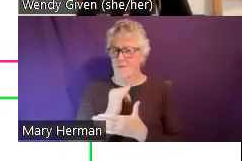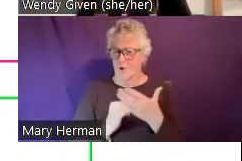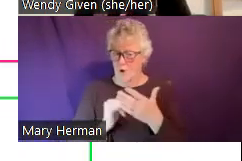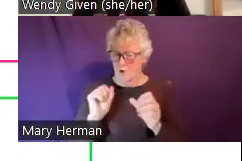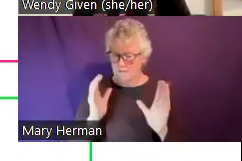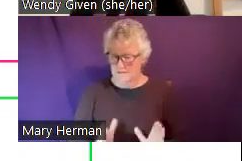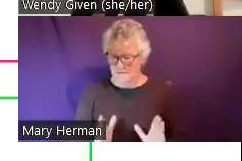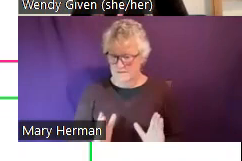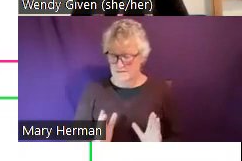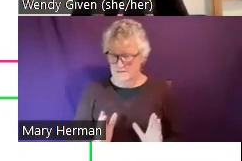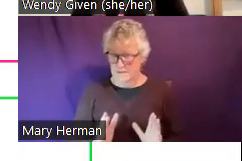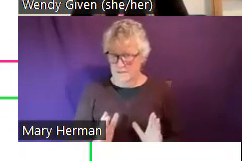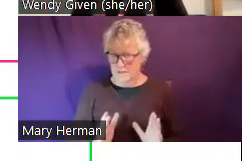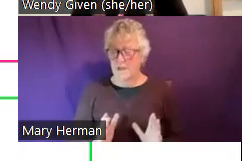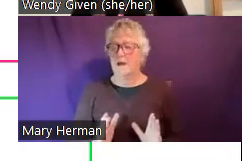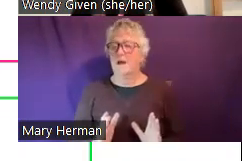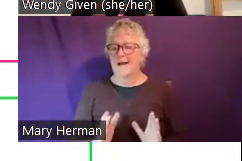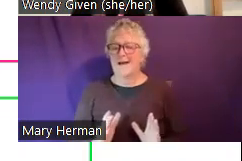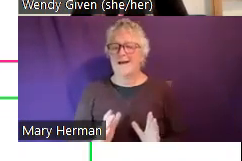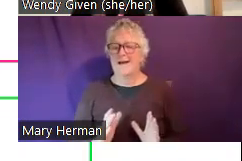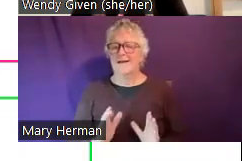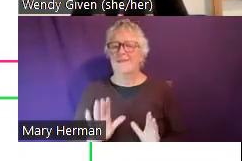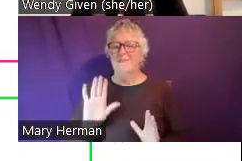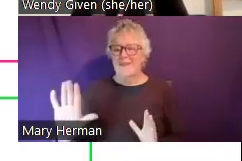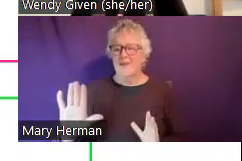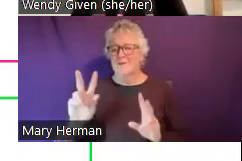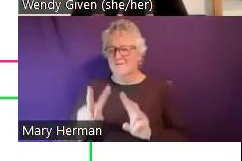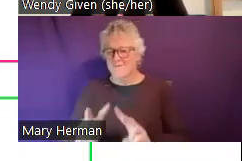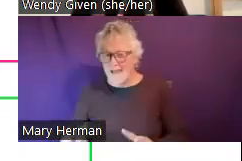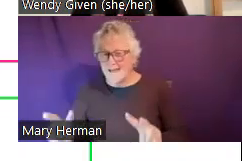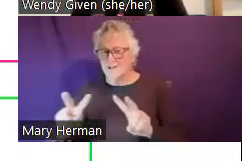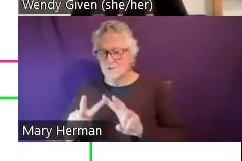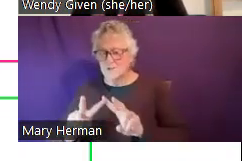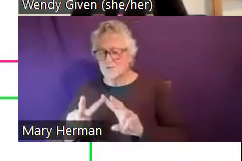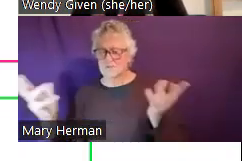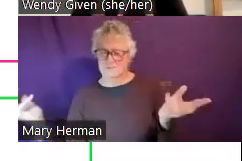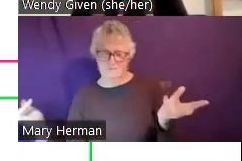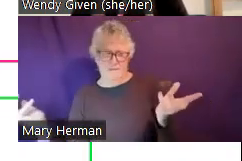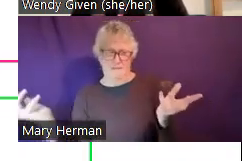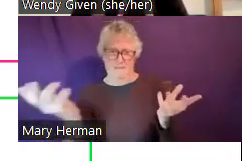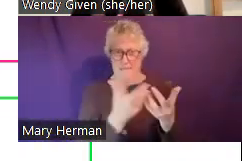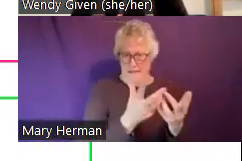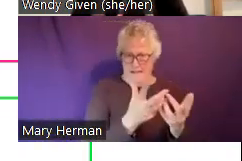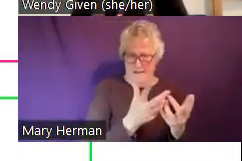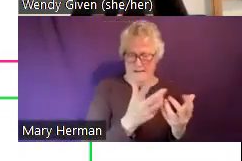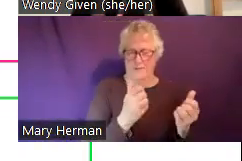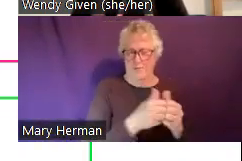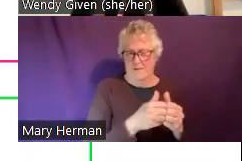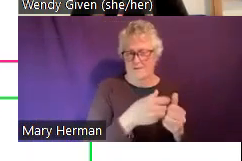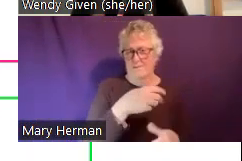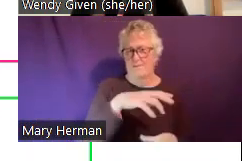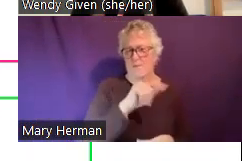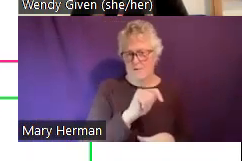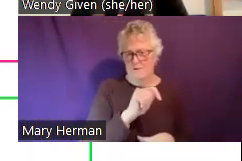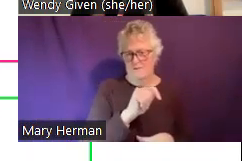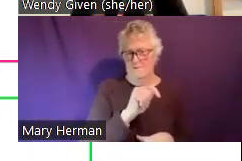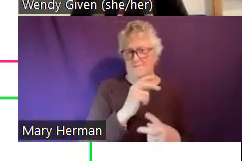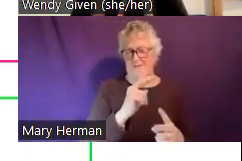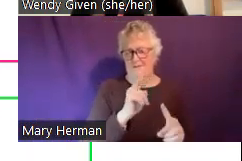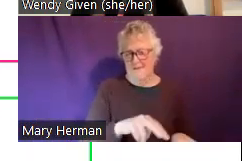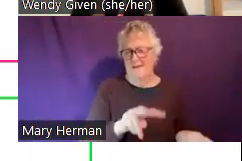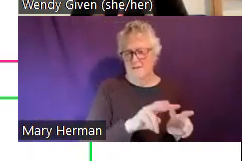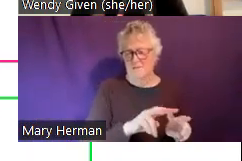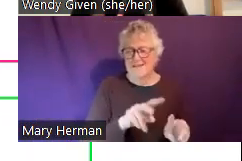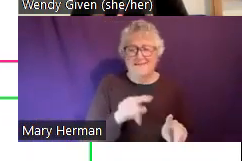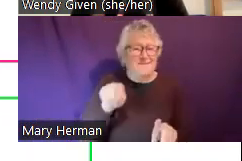with values align with the port's. And this is really just an opportunity in this statement for you to speak to